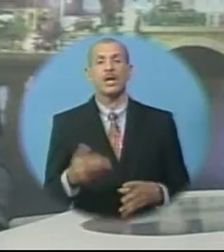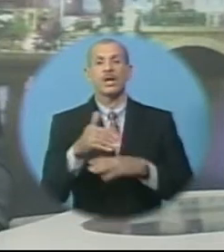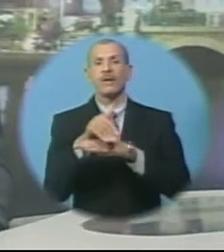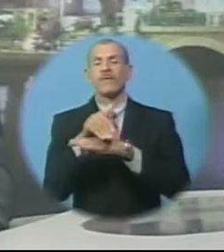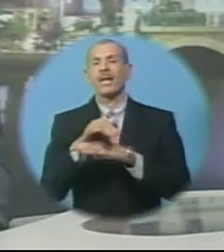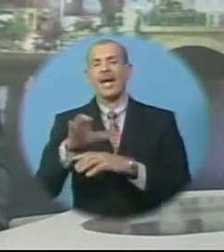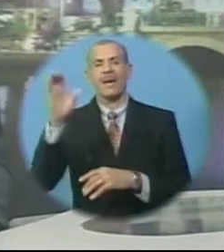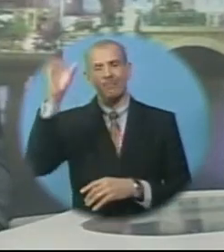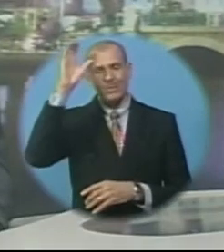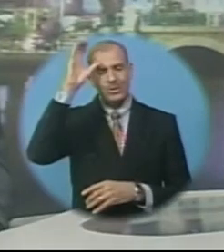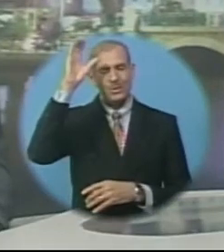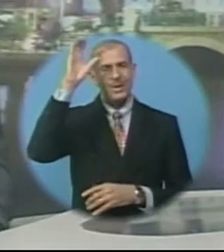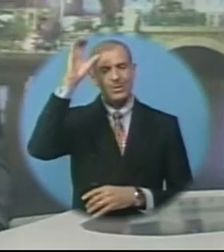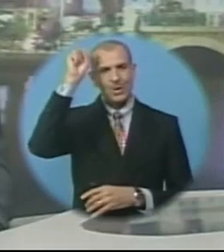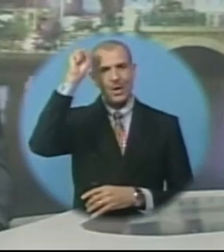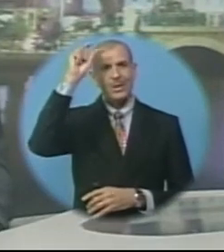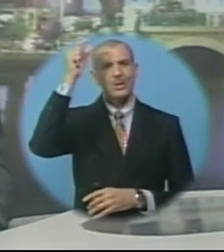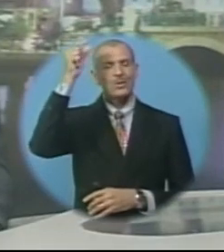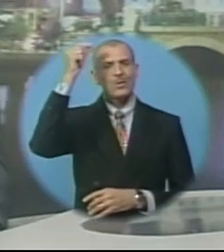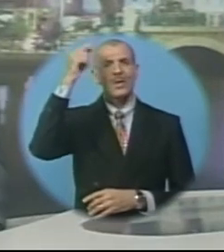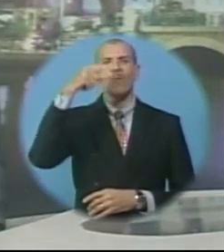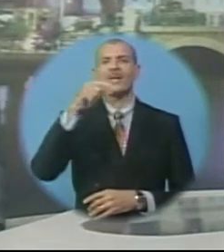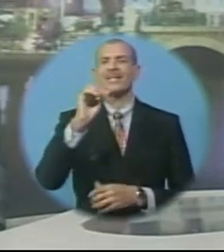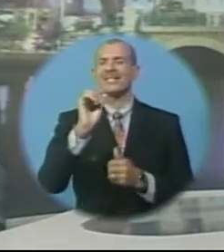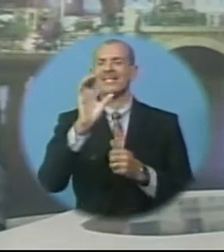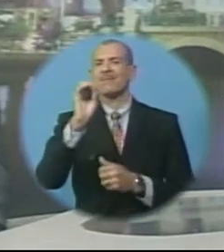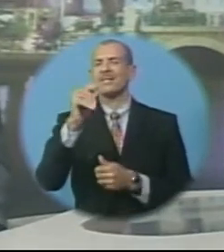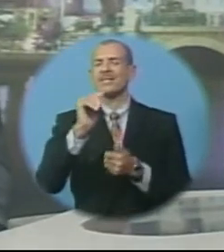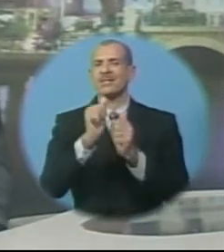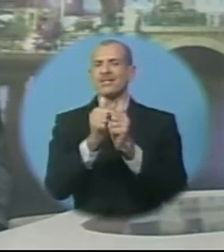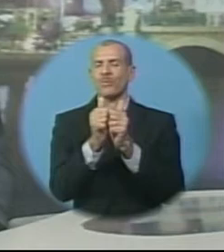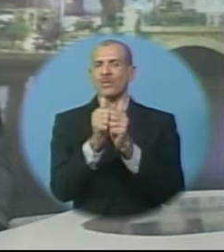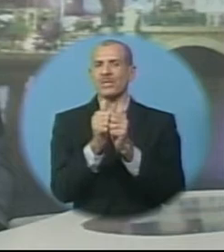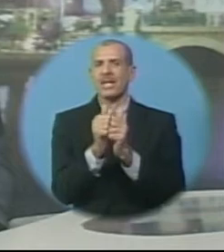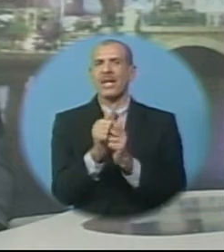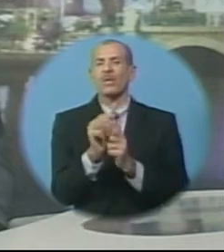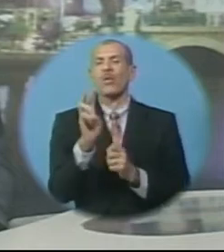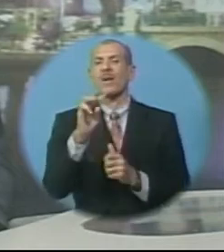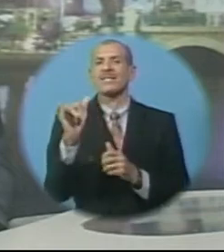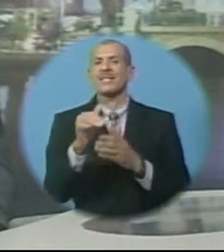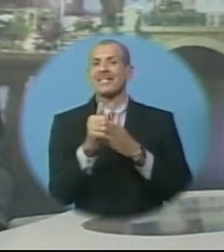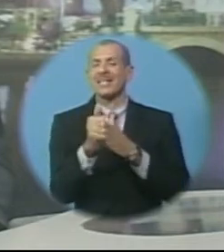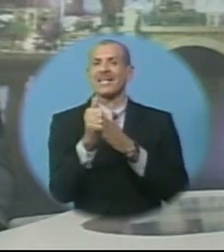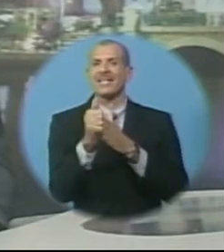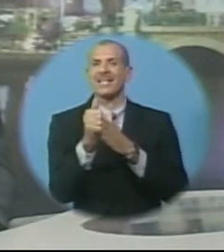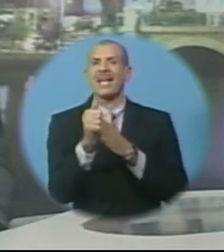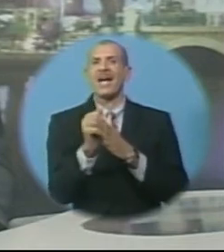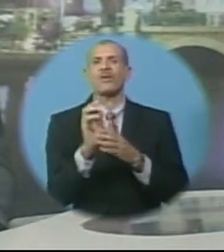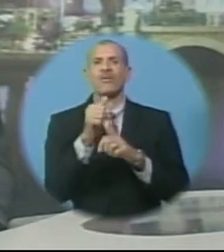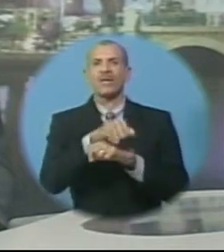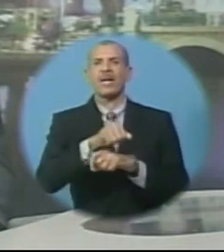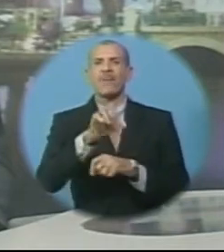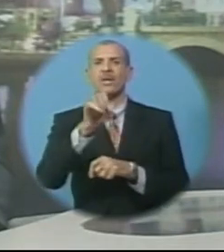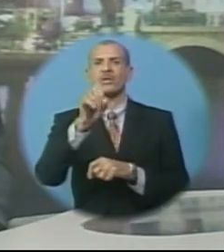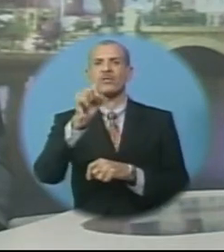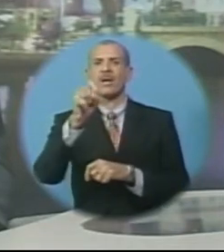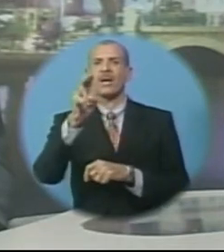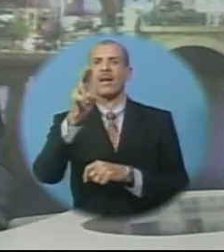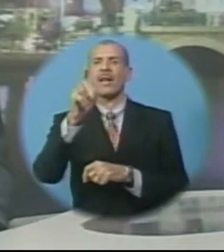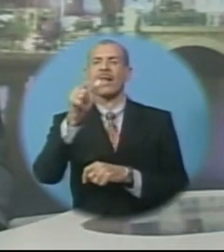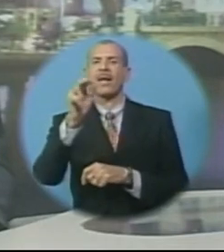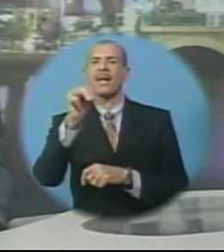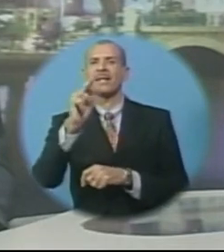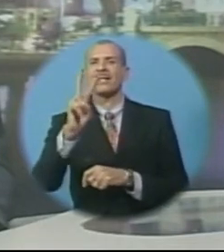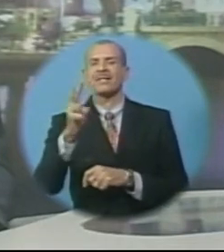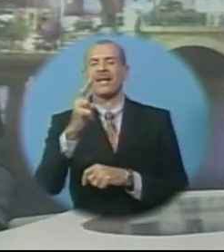Good evening, I'm Sean Green with the CBC Sports. Well, the West Indies are leading the standings as they defeated Sri Lanka by 62 runs in the second game